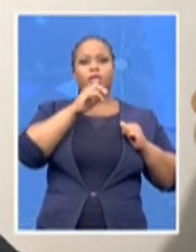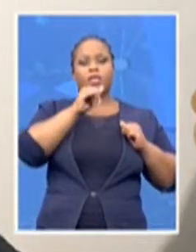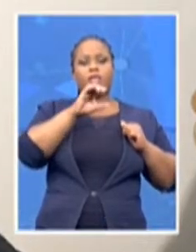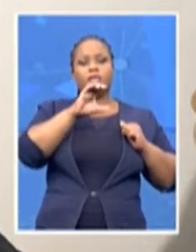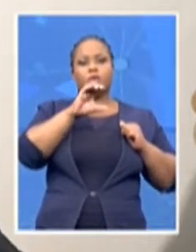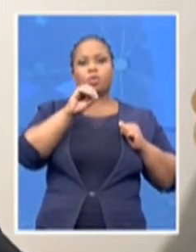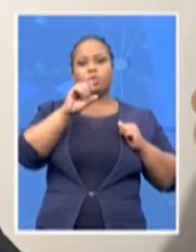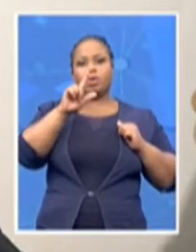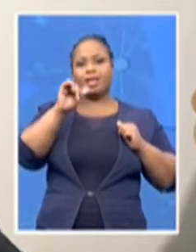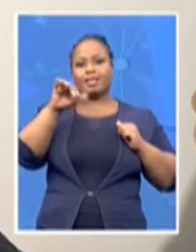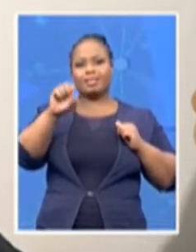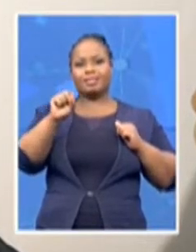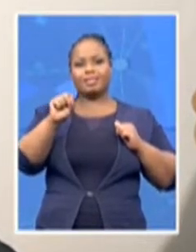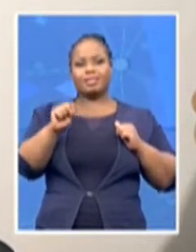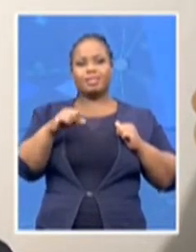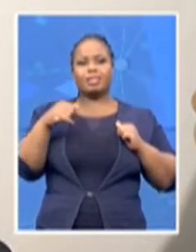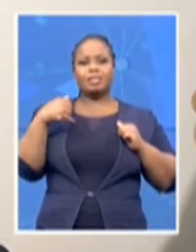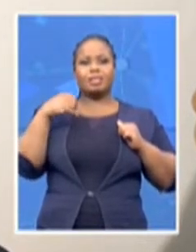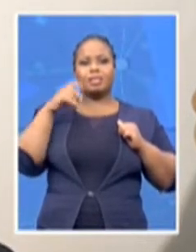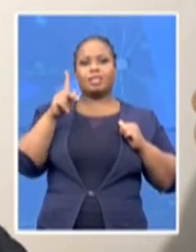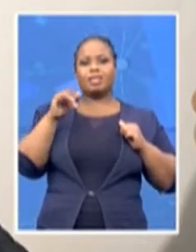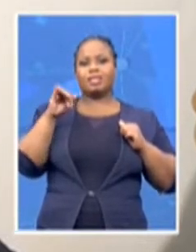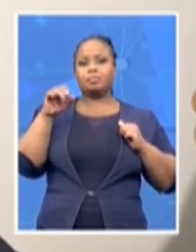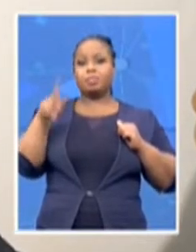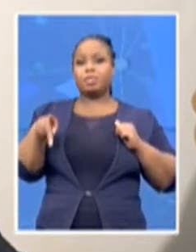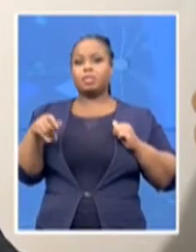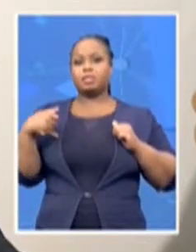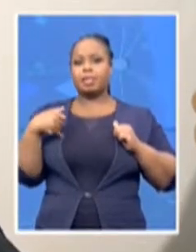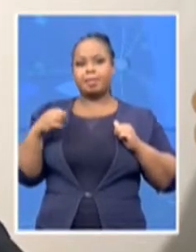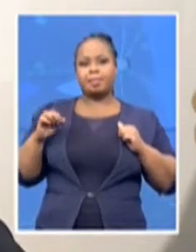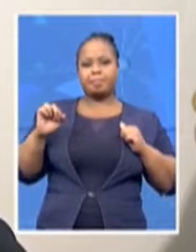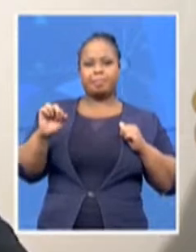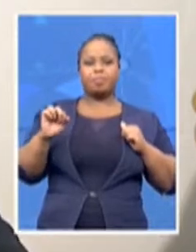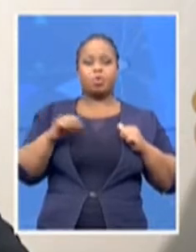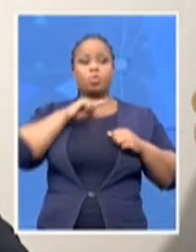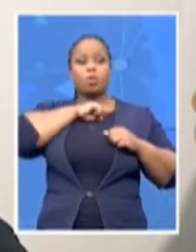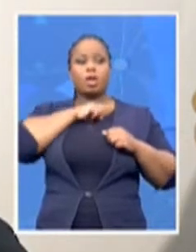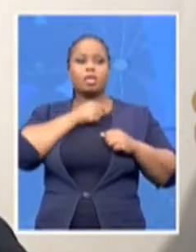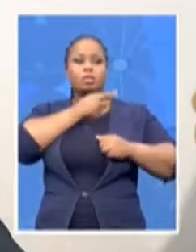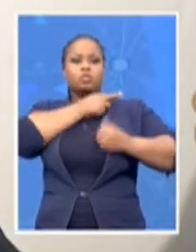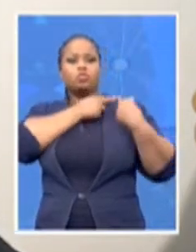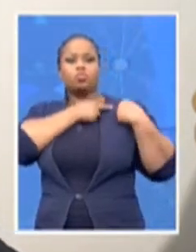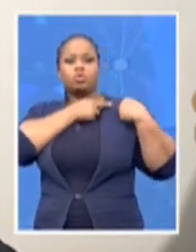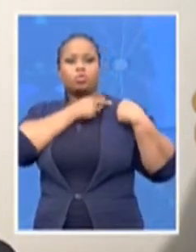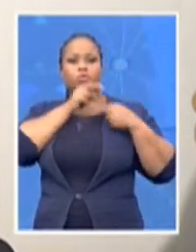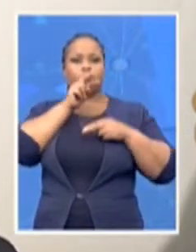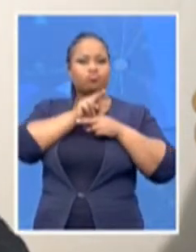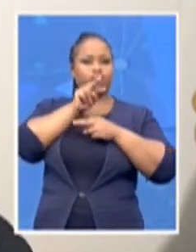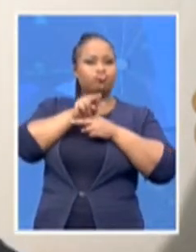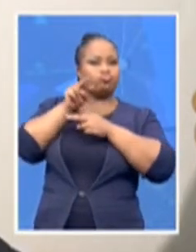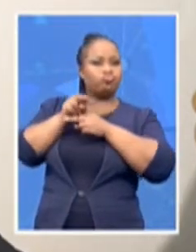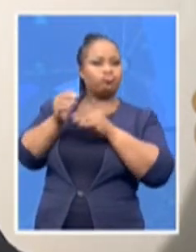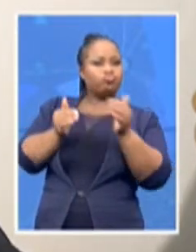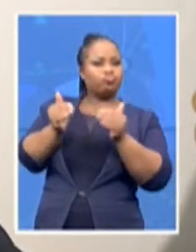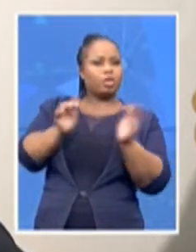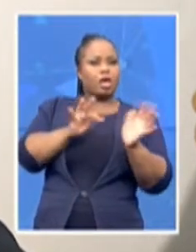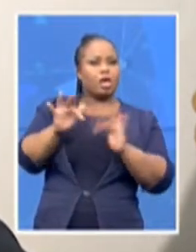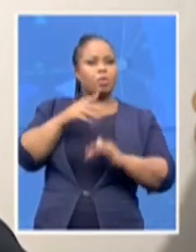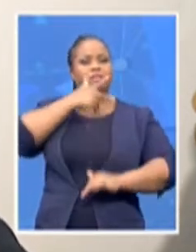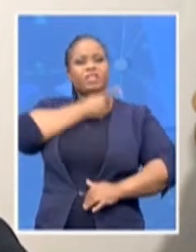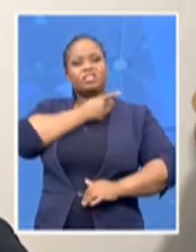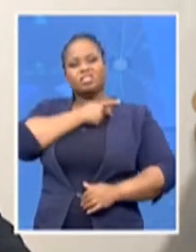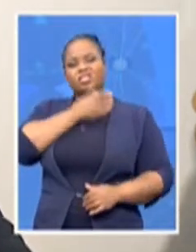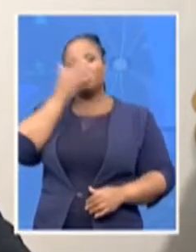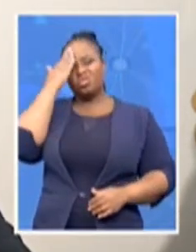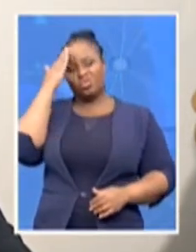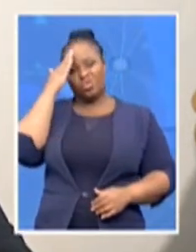And so he knows that Matthew, whenever there's a shortage of vaccines, she